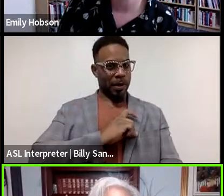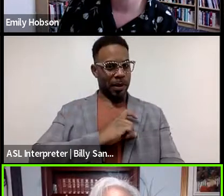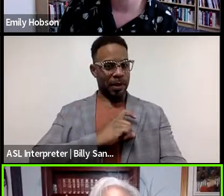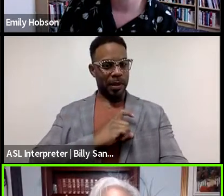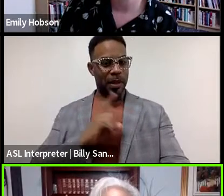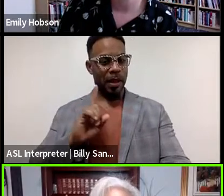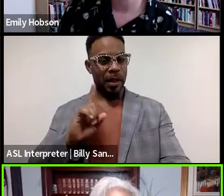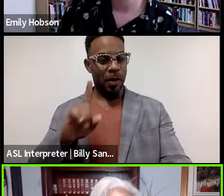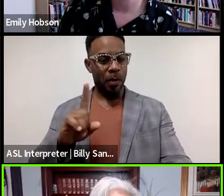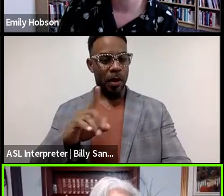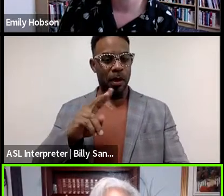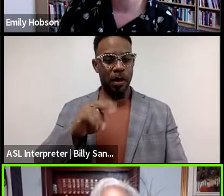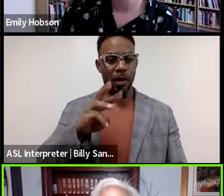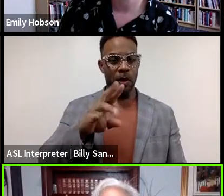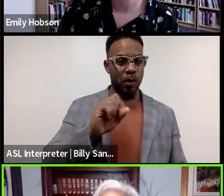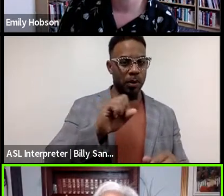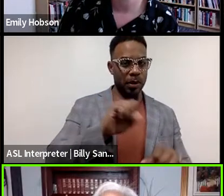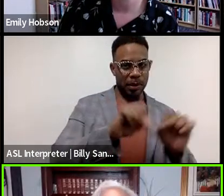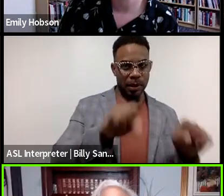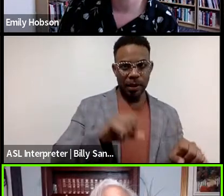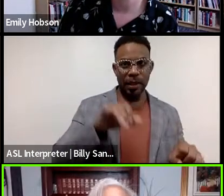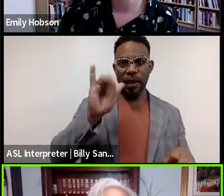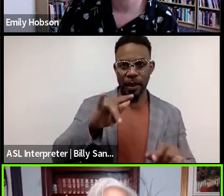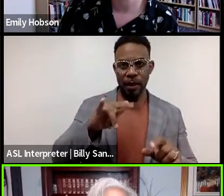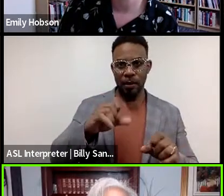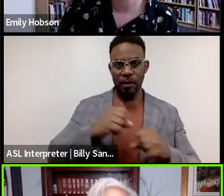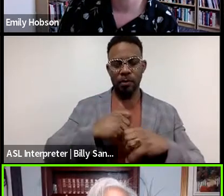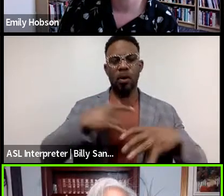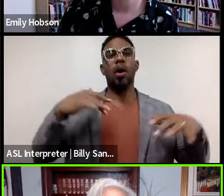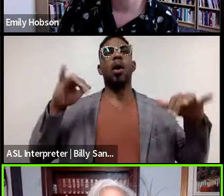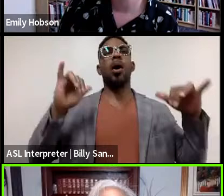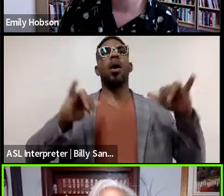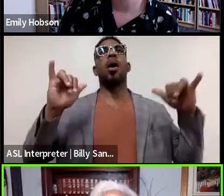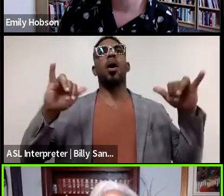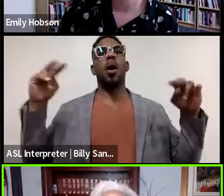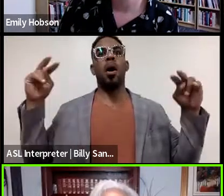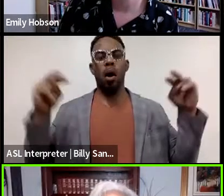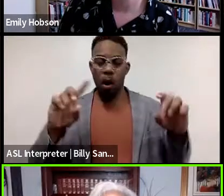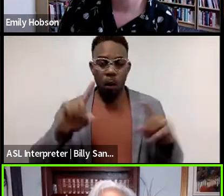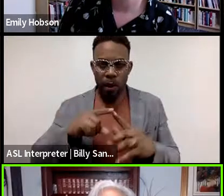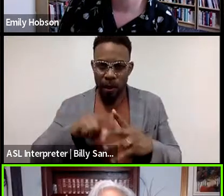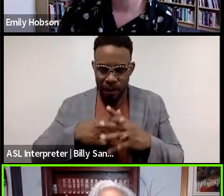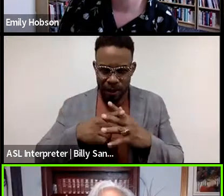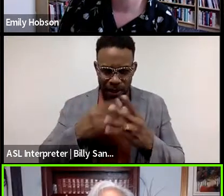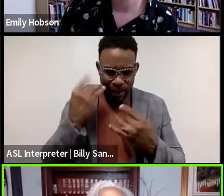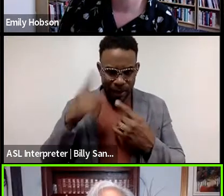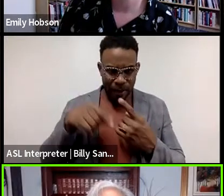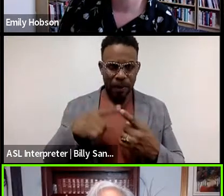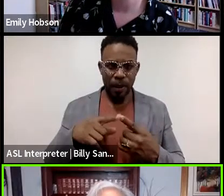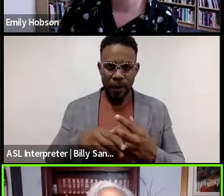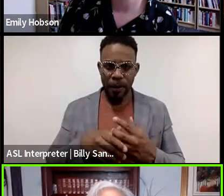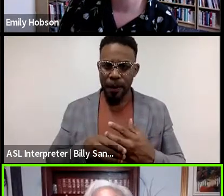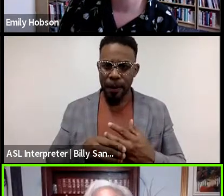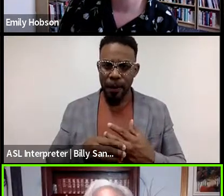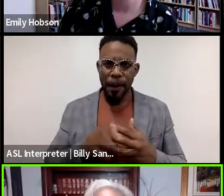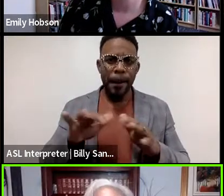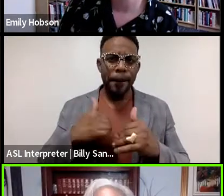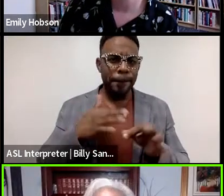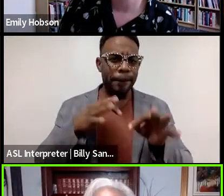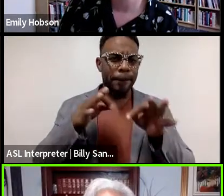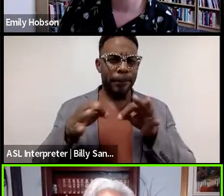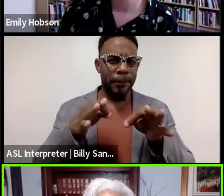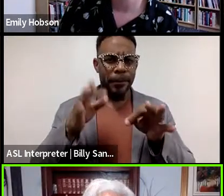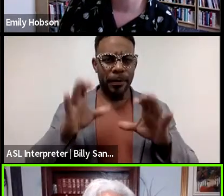went to the news station. And that's what blew that story wide open. But when you begin to think about how we